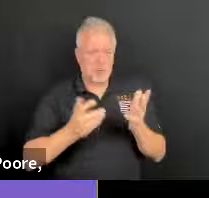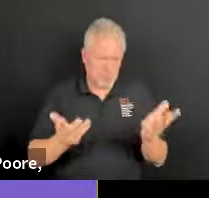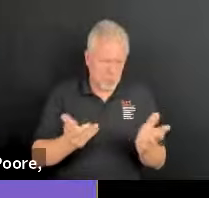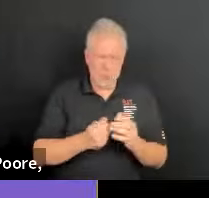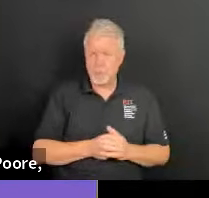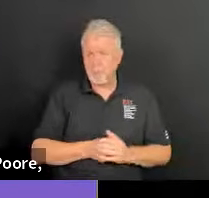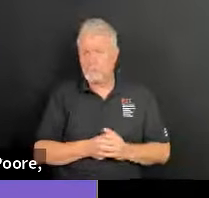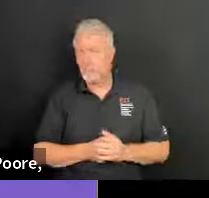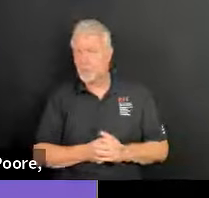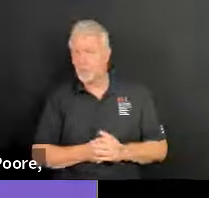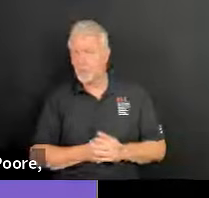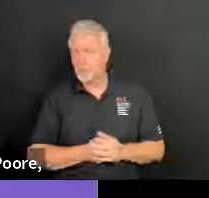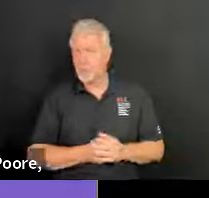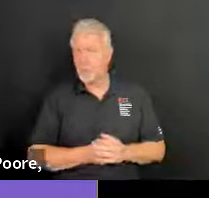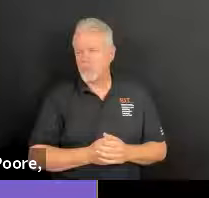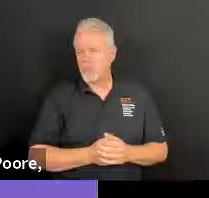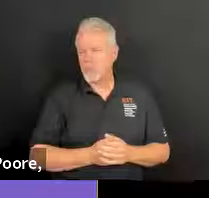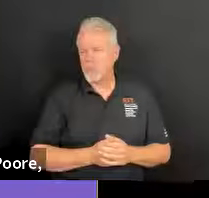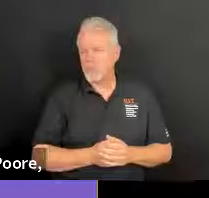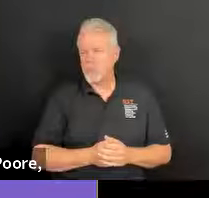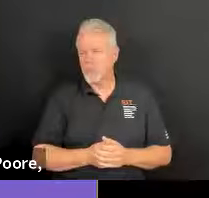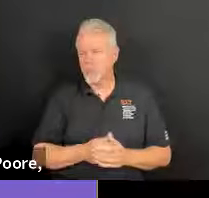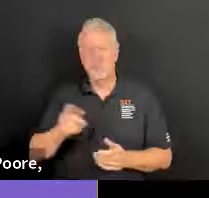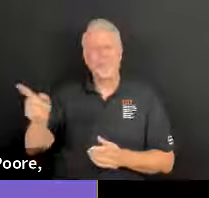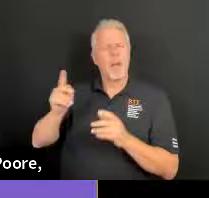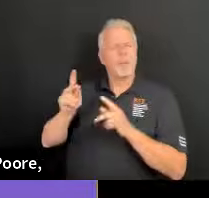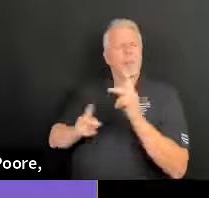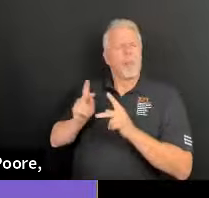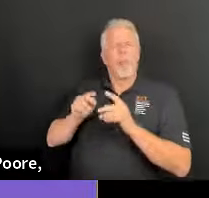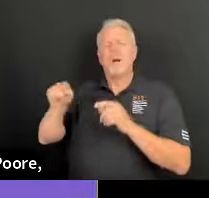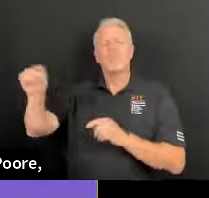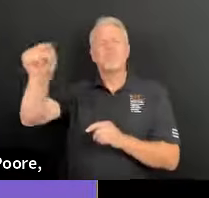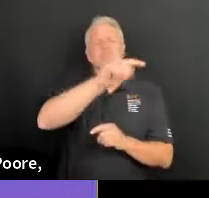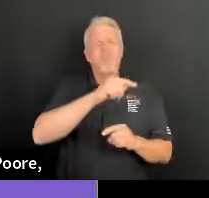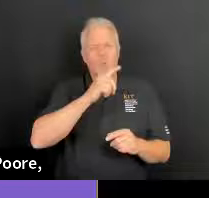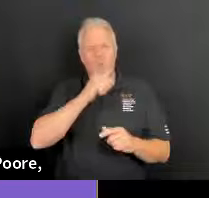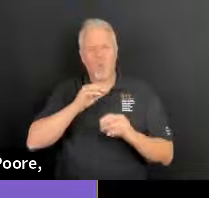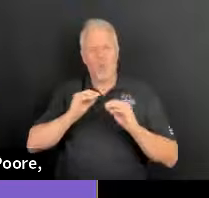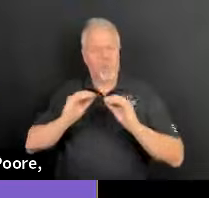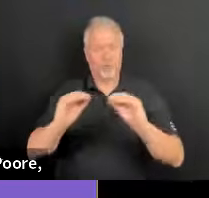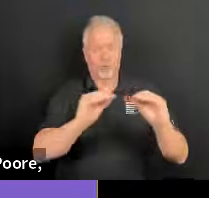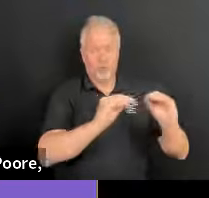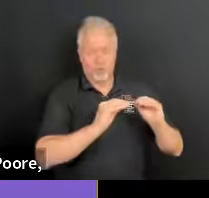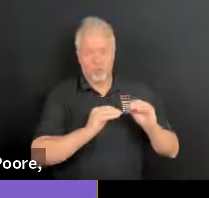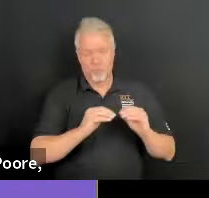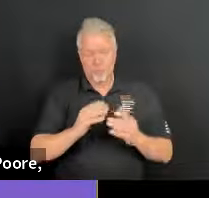and hard of hearing community. So at a point, there needs to be an adaptation to the materials for the deaf community.